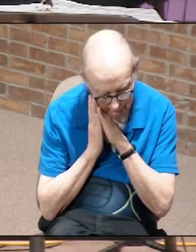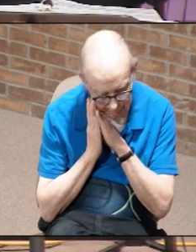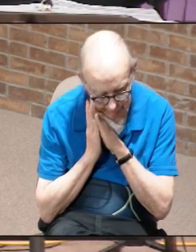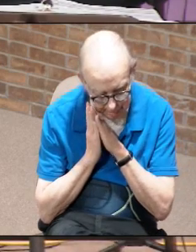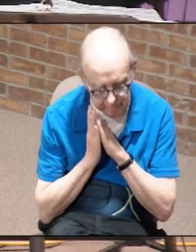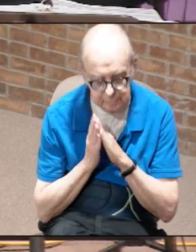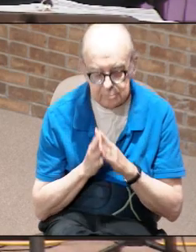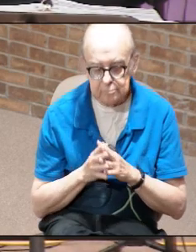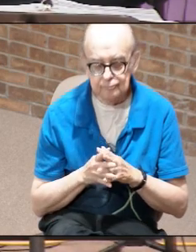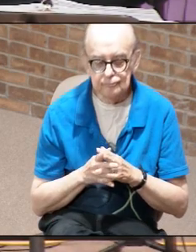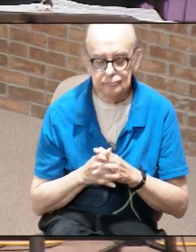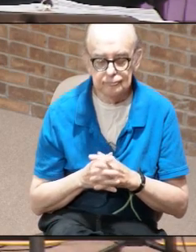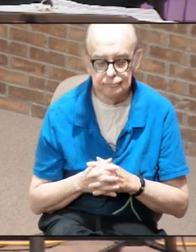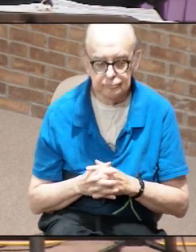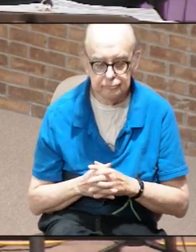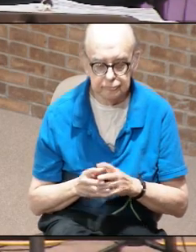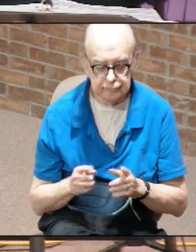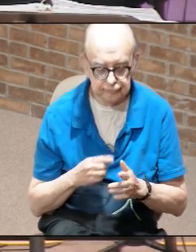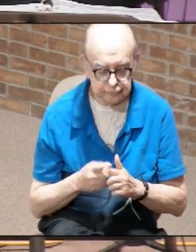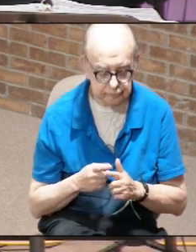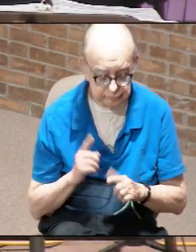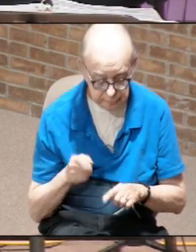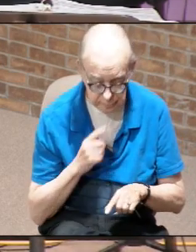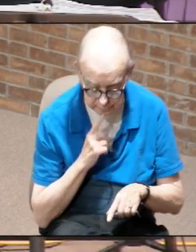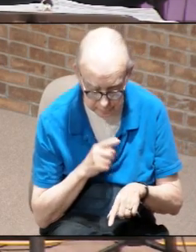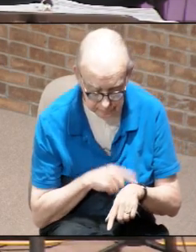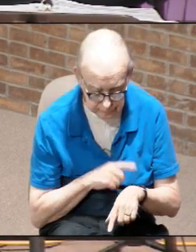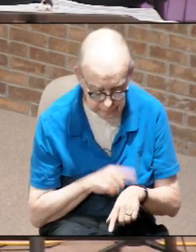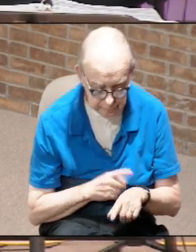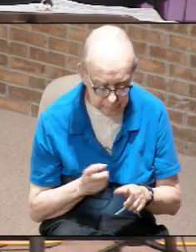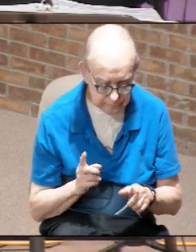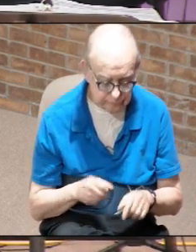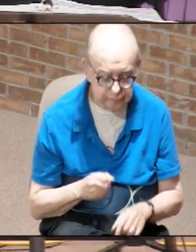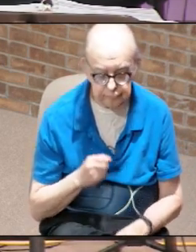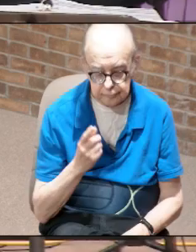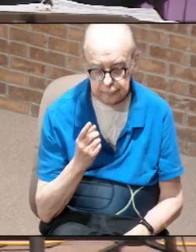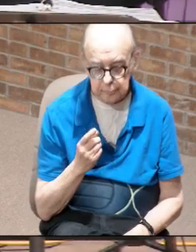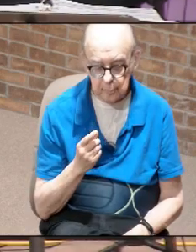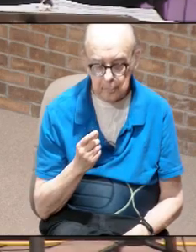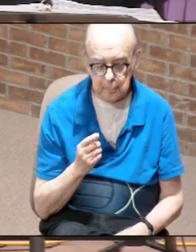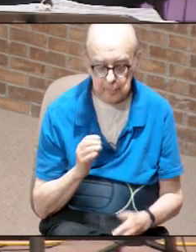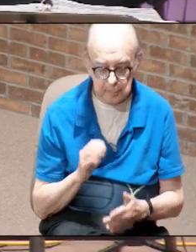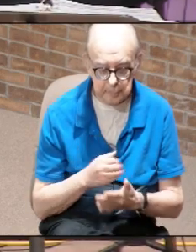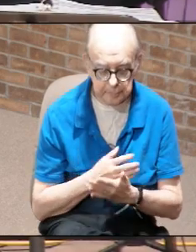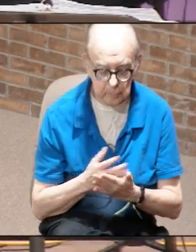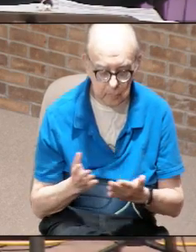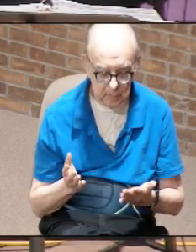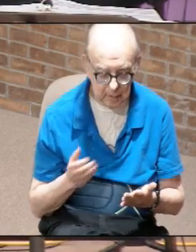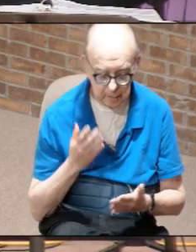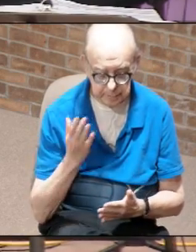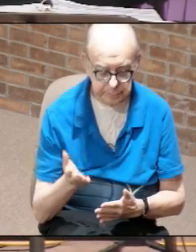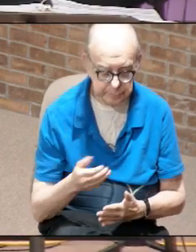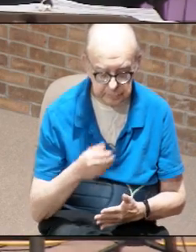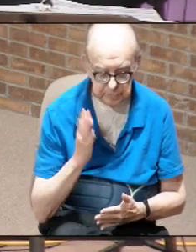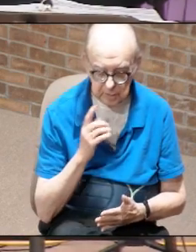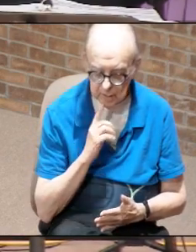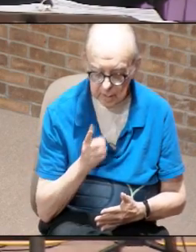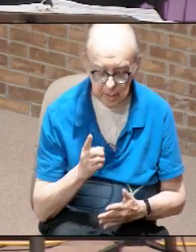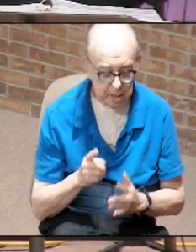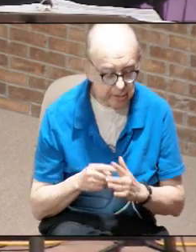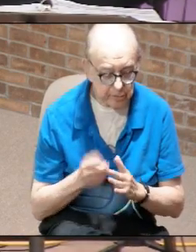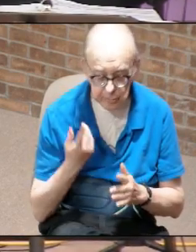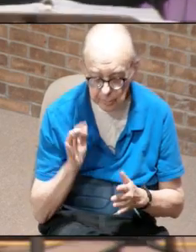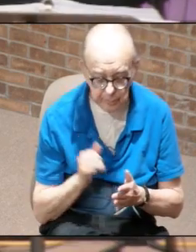source." And there are times we need to realize that everything out there, God's the